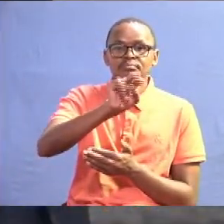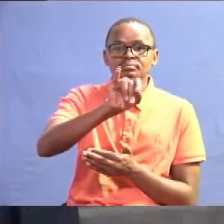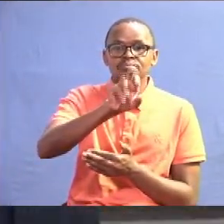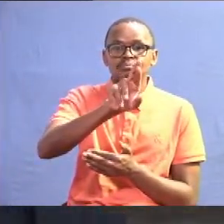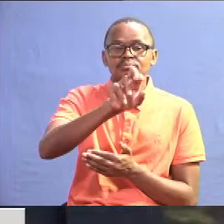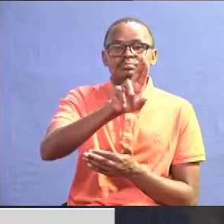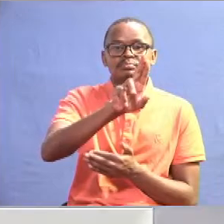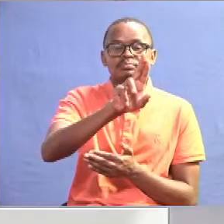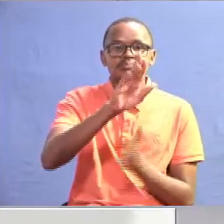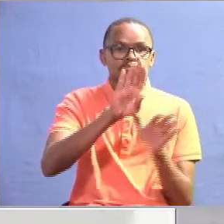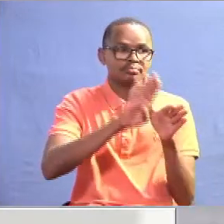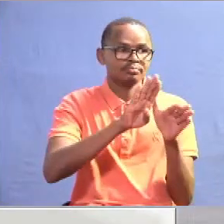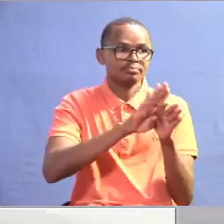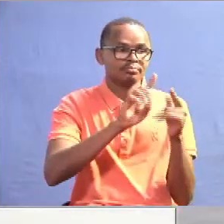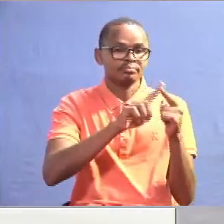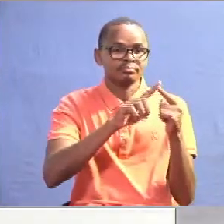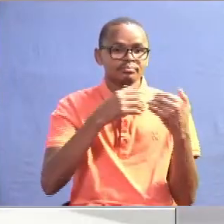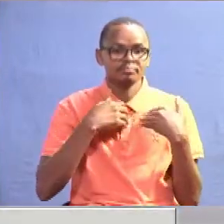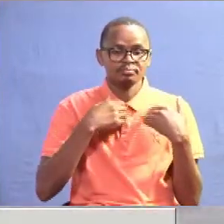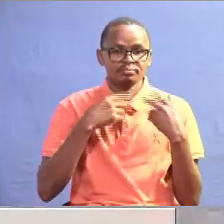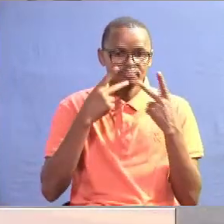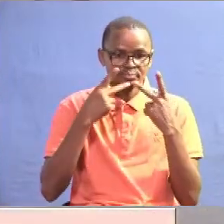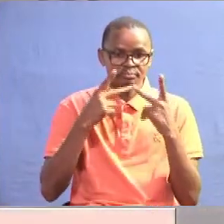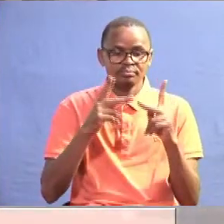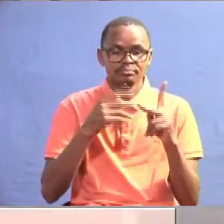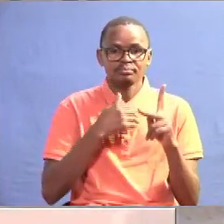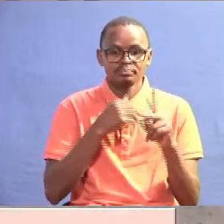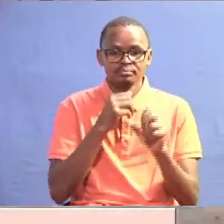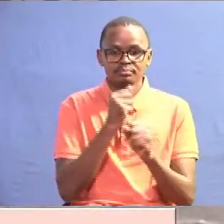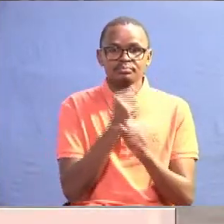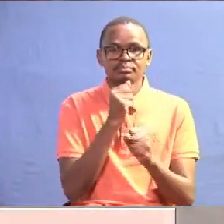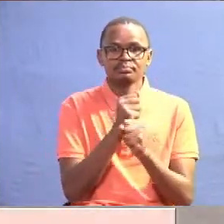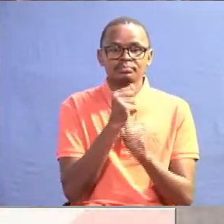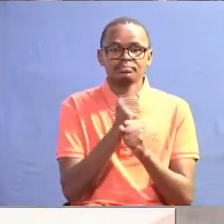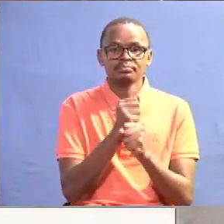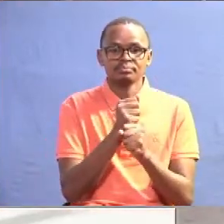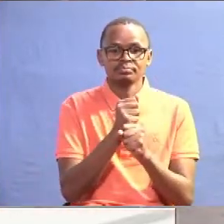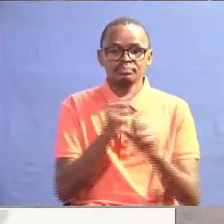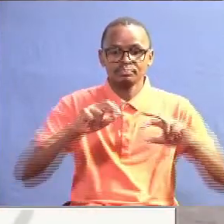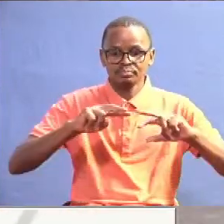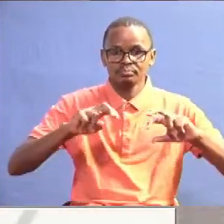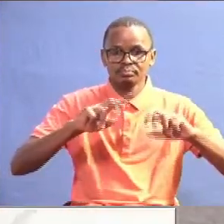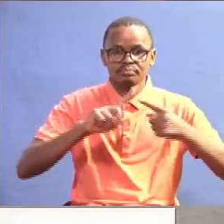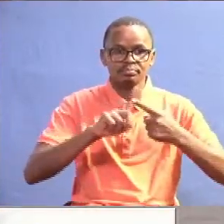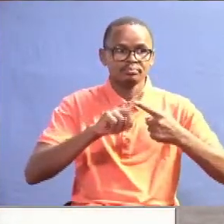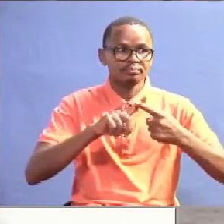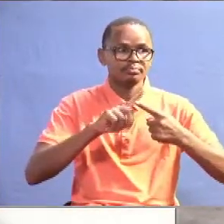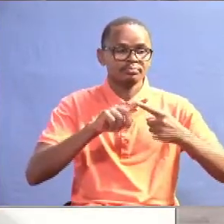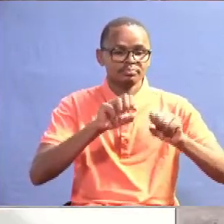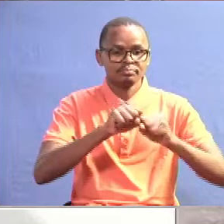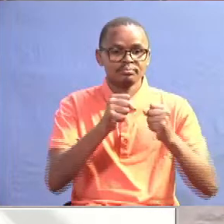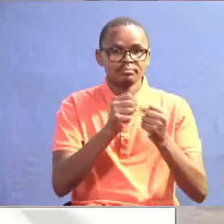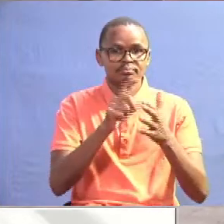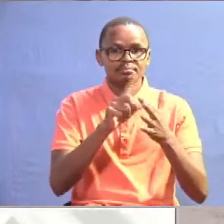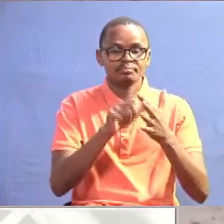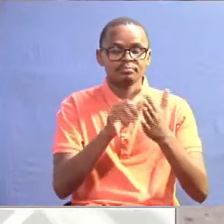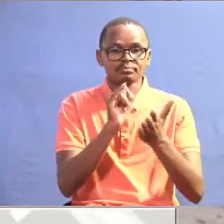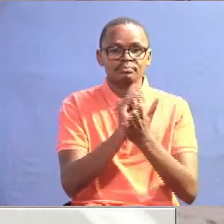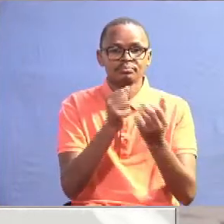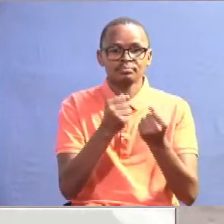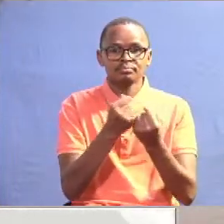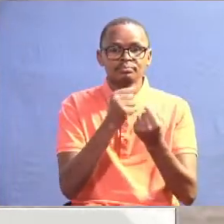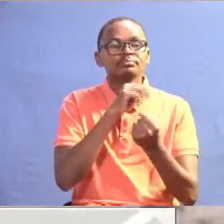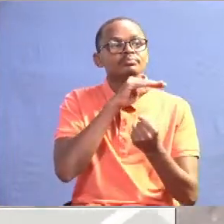of the public to maintain peace as they carry out a ballistic examination to ascertain the firearm that caused